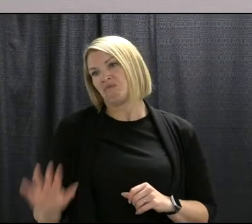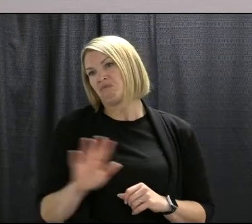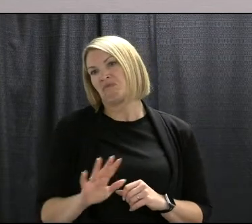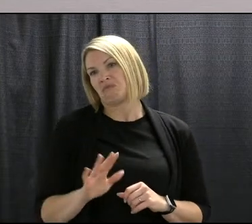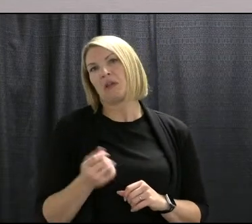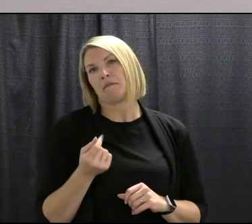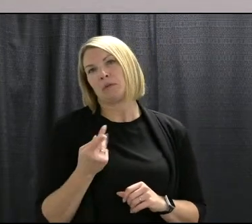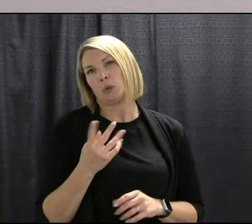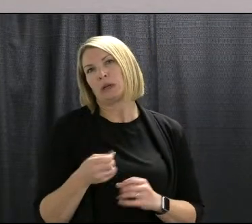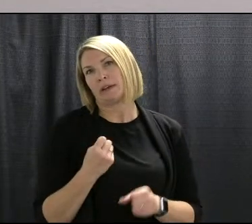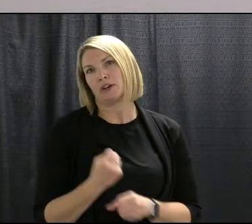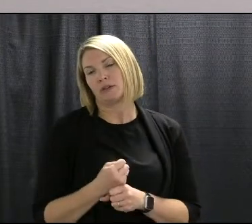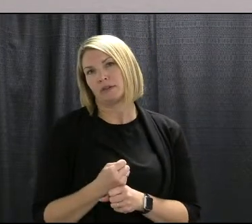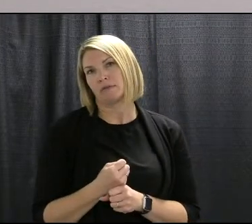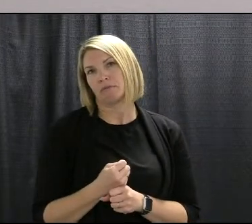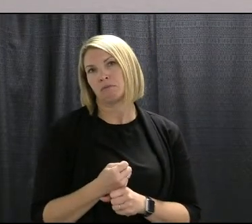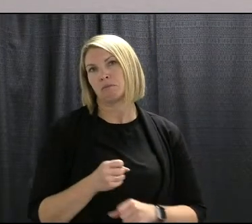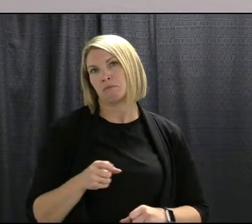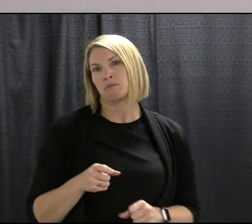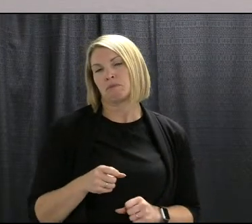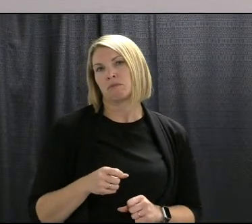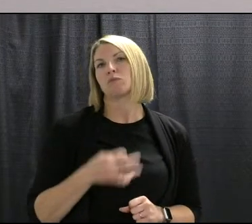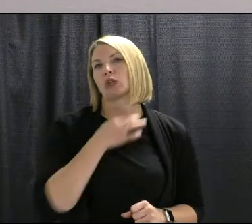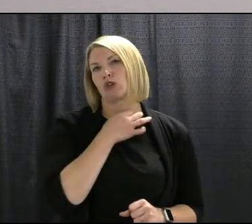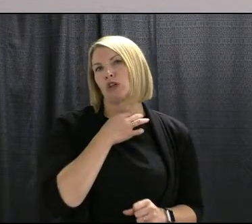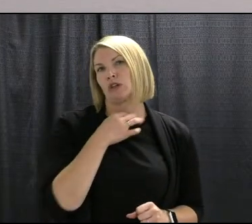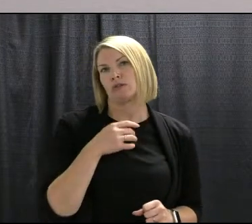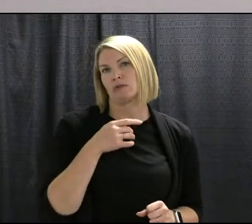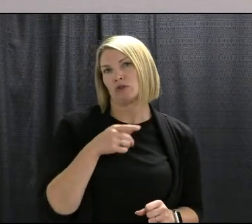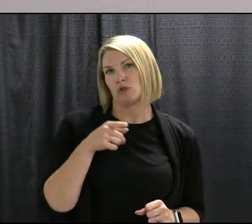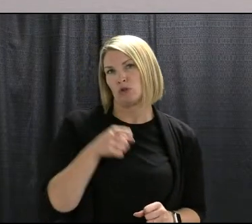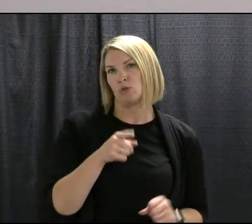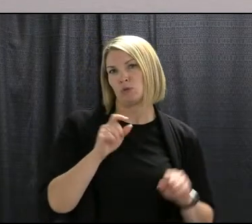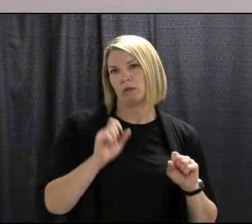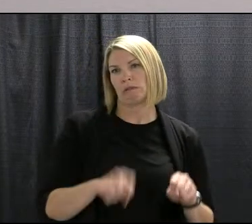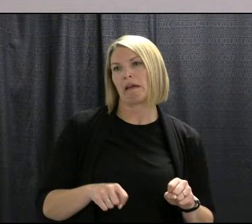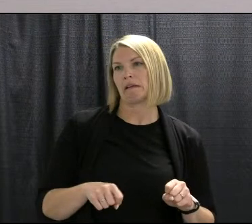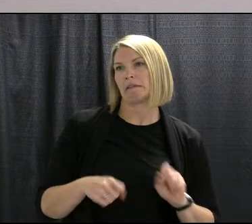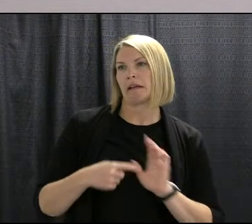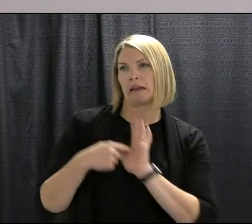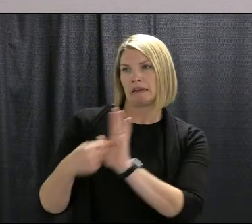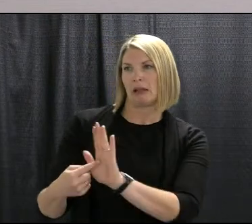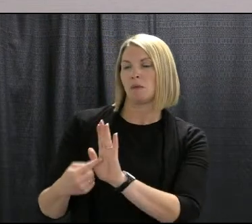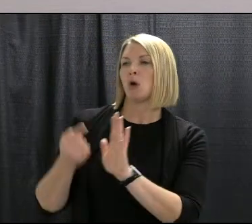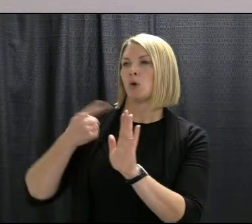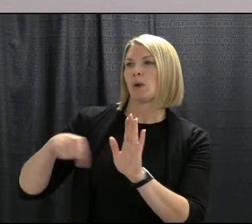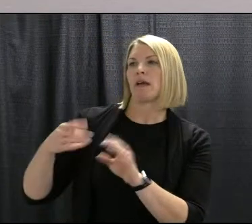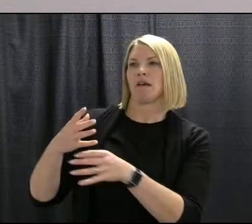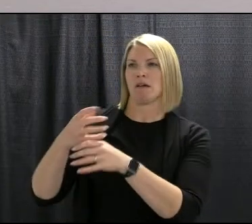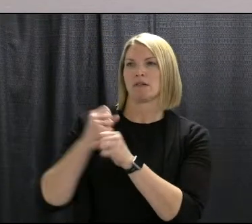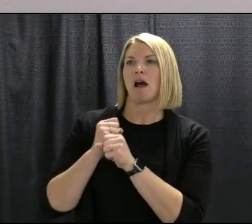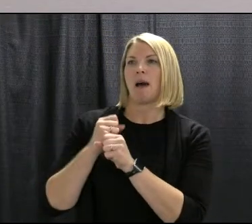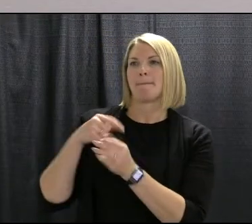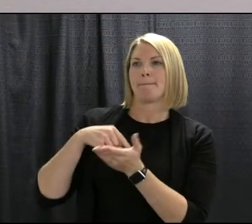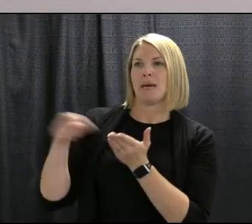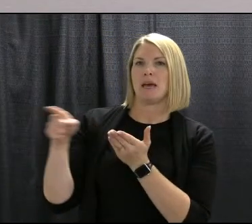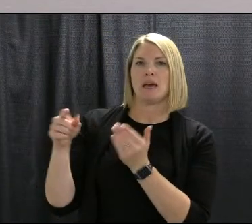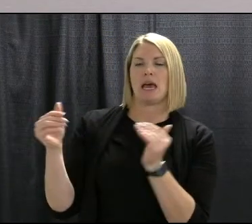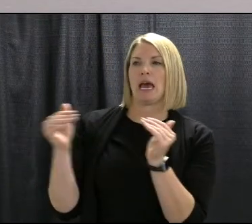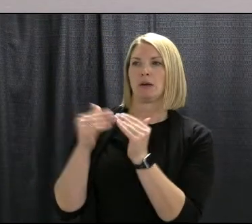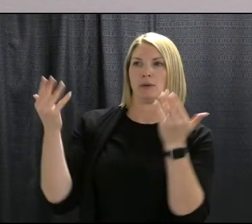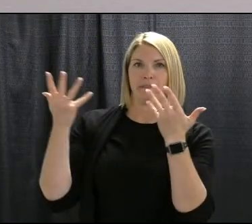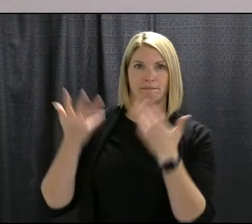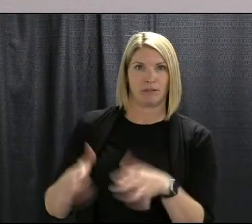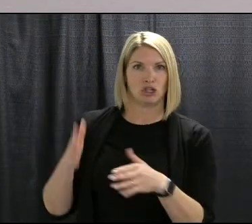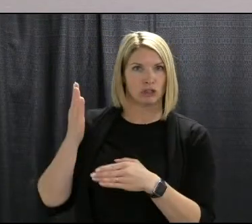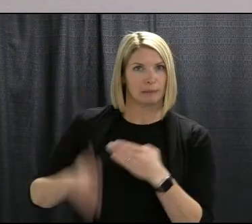years. Do you think that you'll be able to say to your constituents, we got private pay equity done for the private sector? And